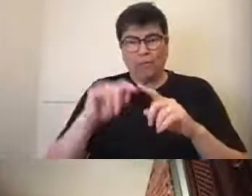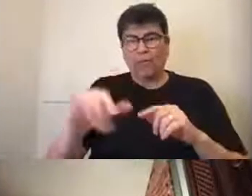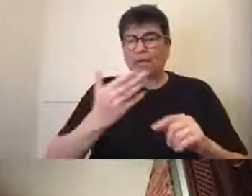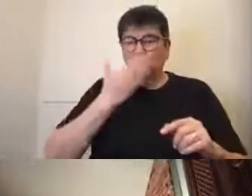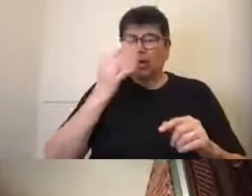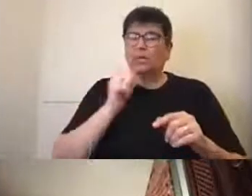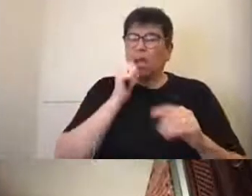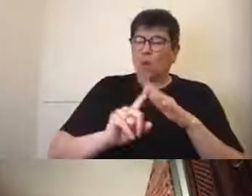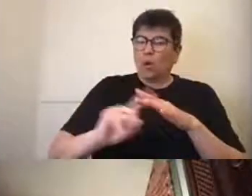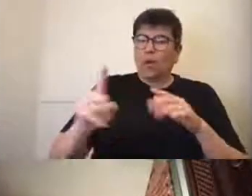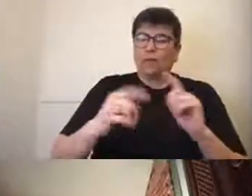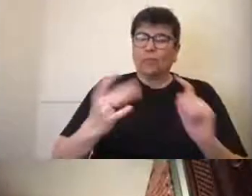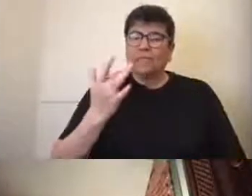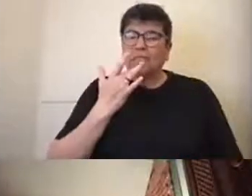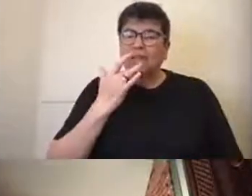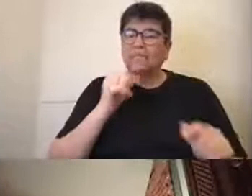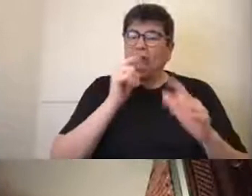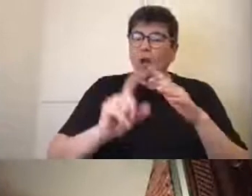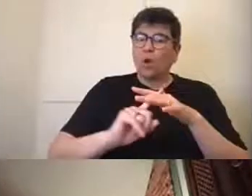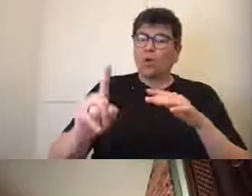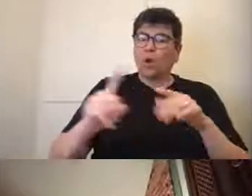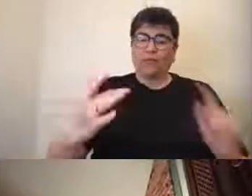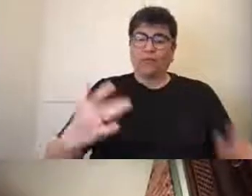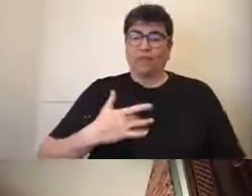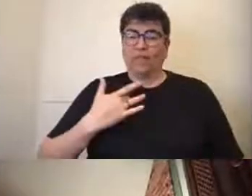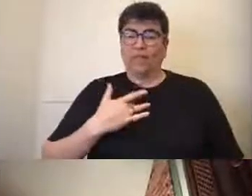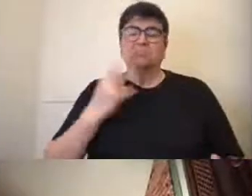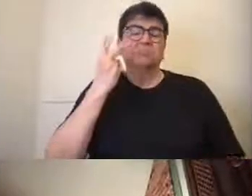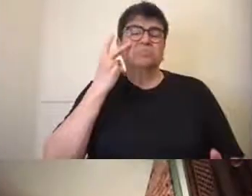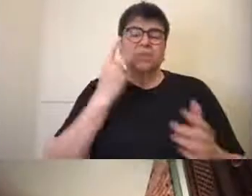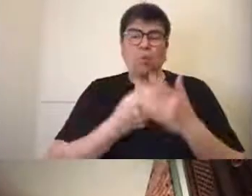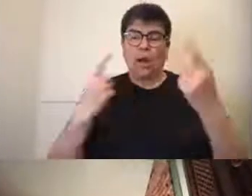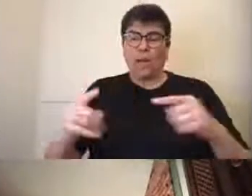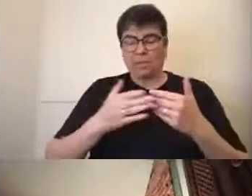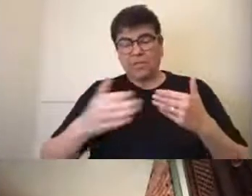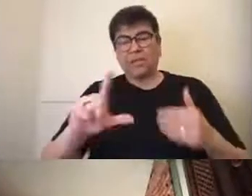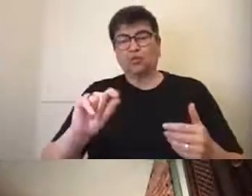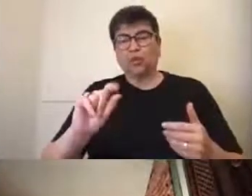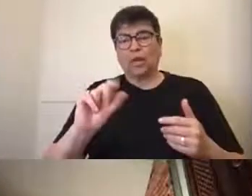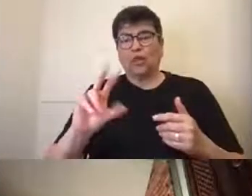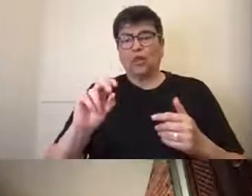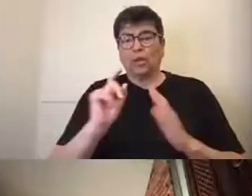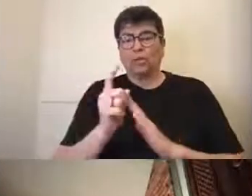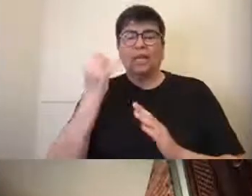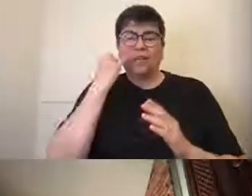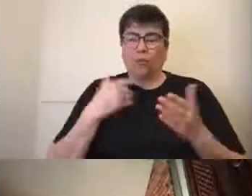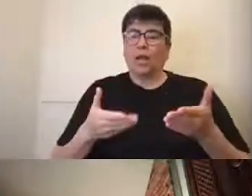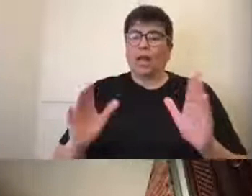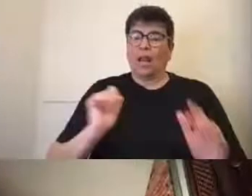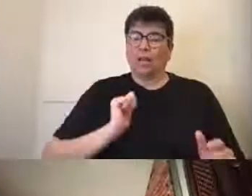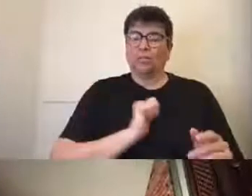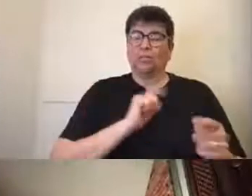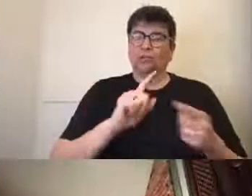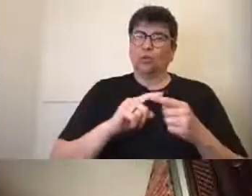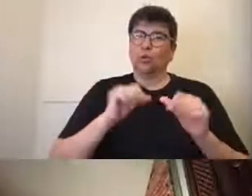run away from the taste, to not run away from the feel, and let's see what happens in the next 20-30 minutes if we allow ourselves to kind of